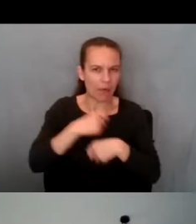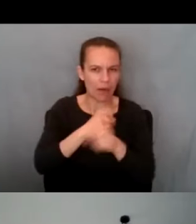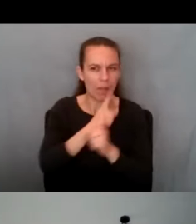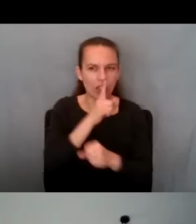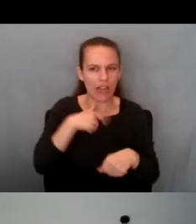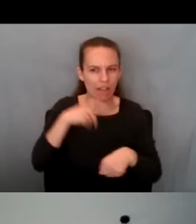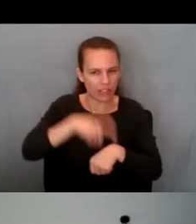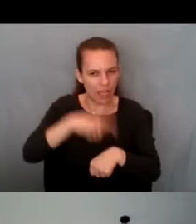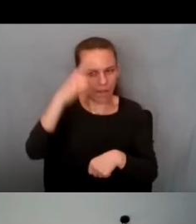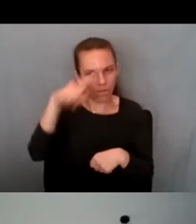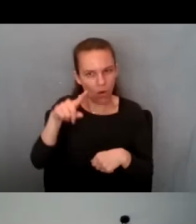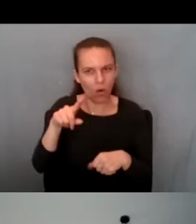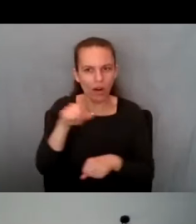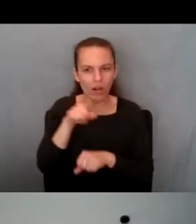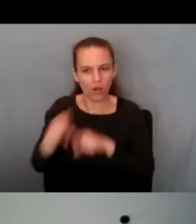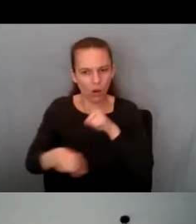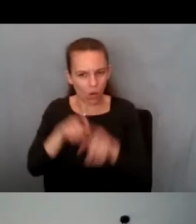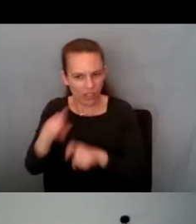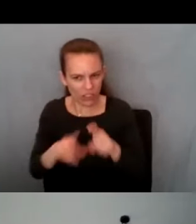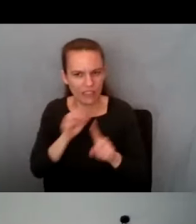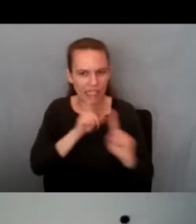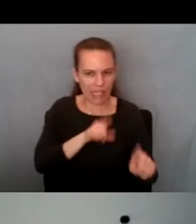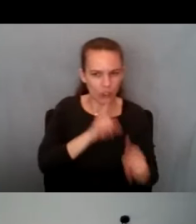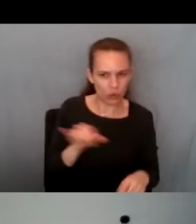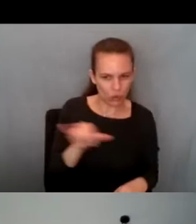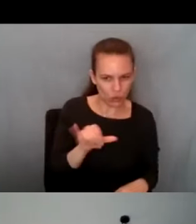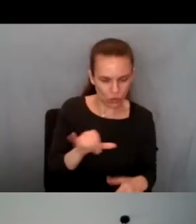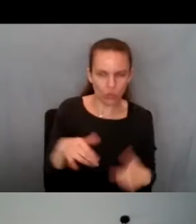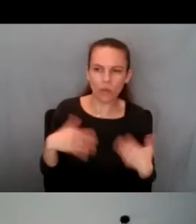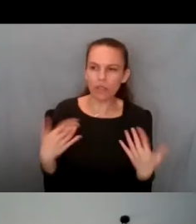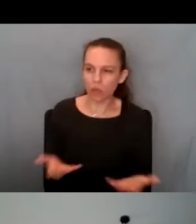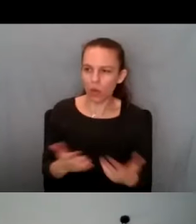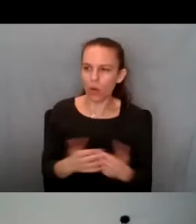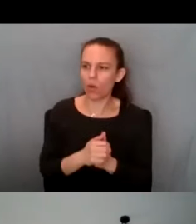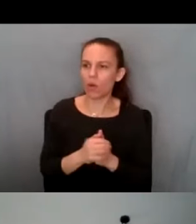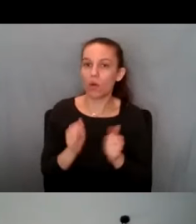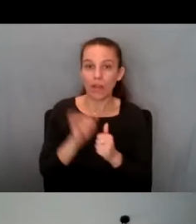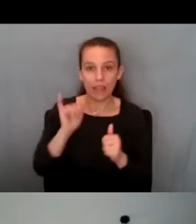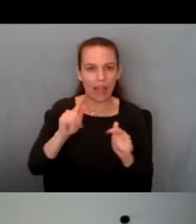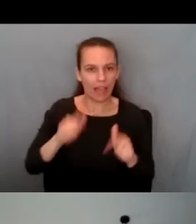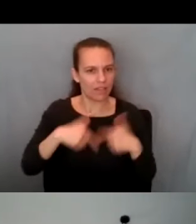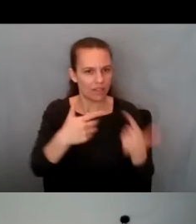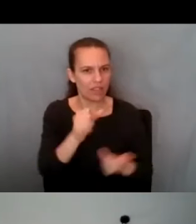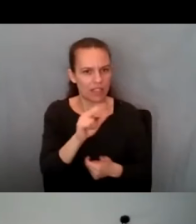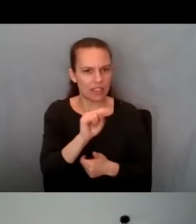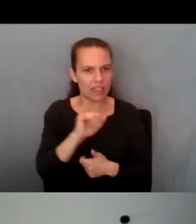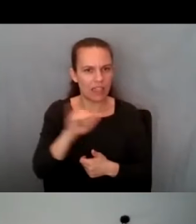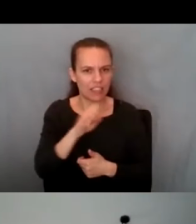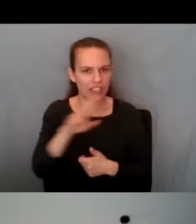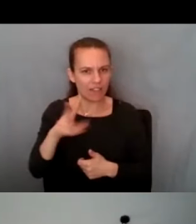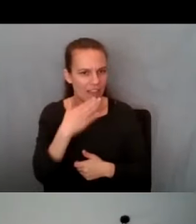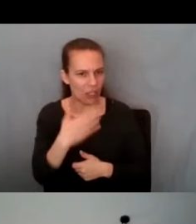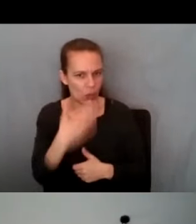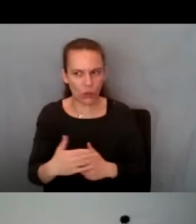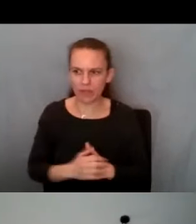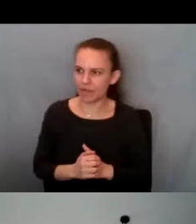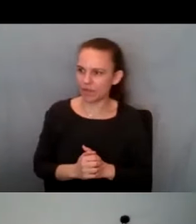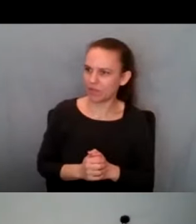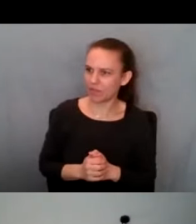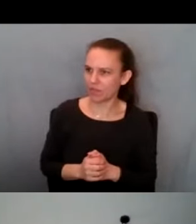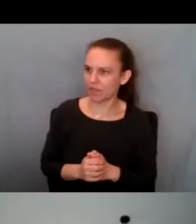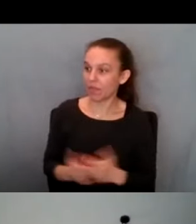time for questions as well. So with that, over to you, Sanjeev. Thank you. Thank you. Thank you